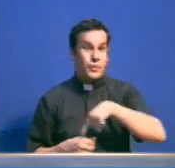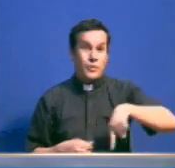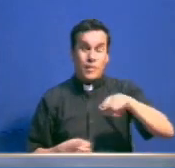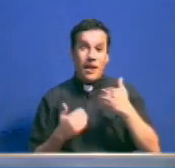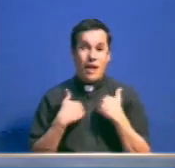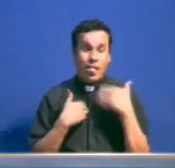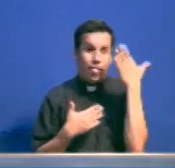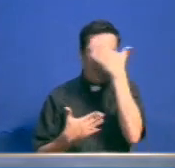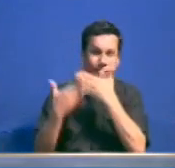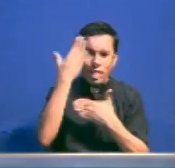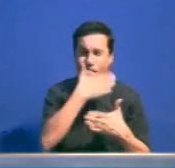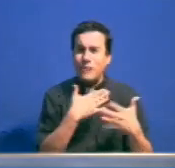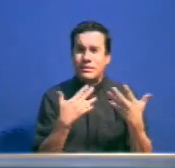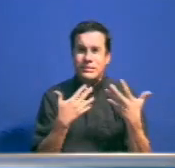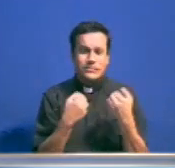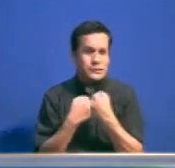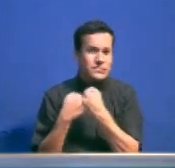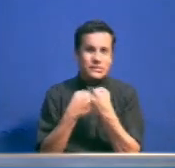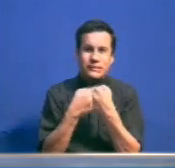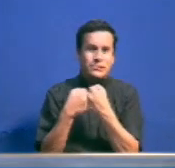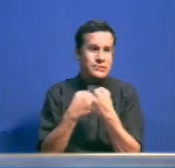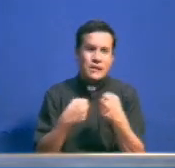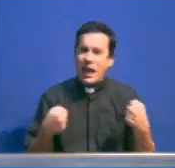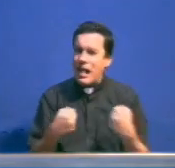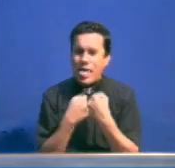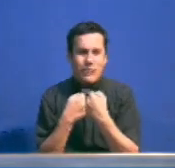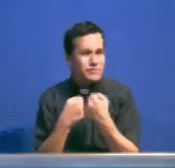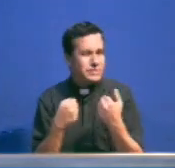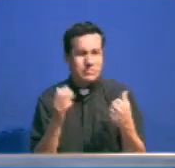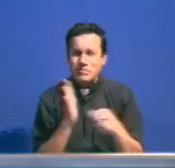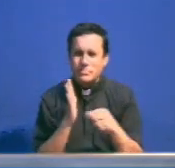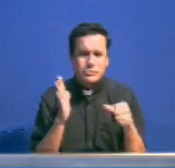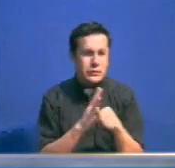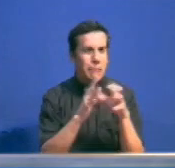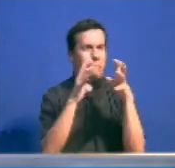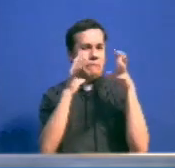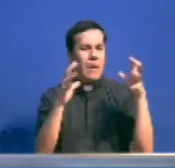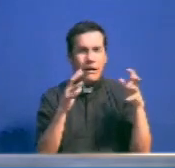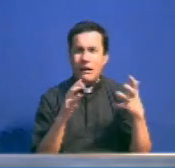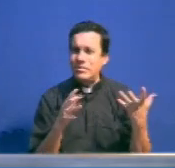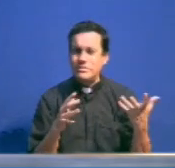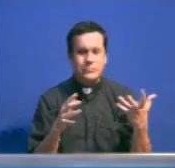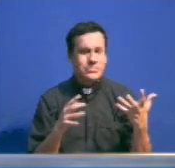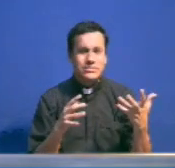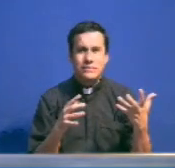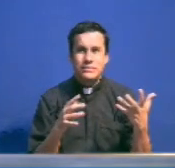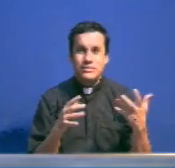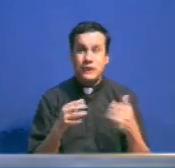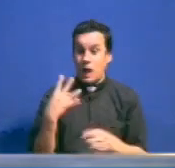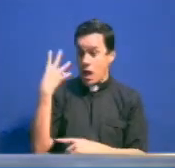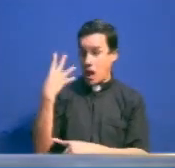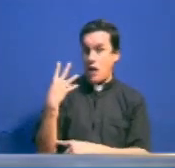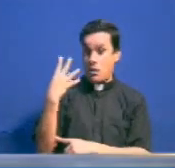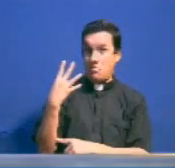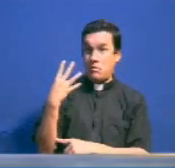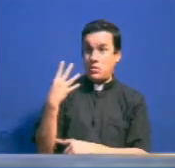encountered with one disaster and another As April 23rd,